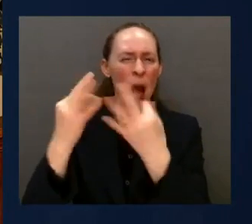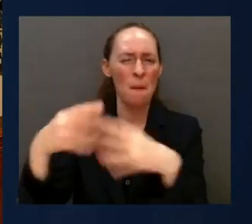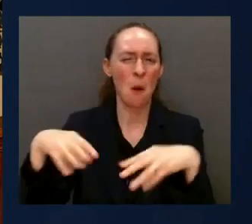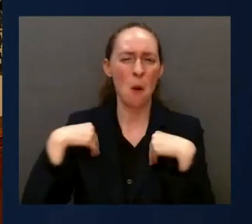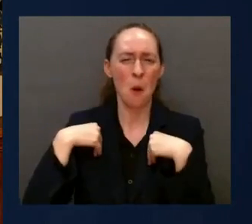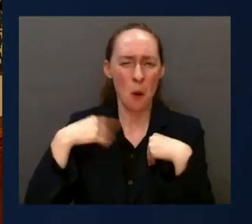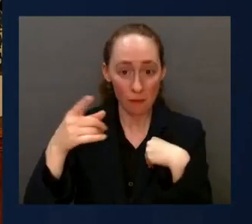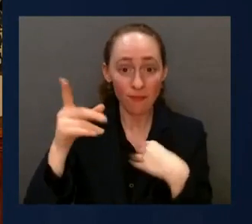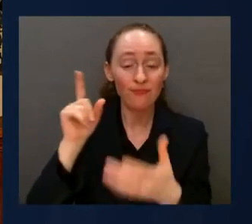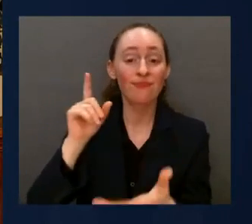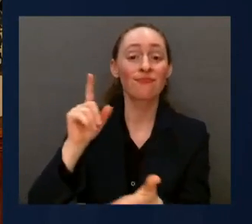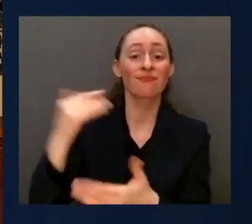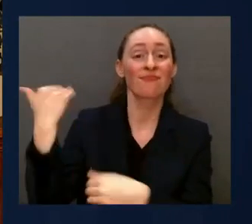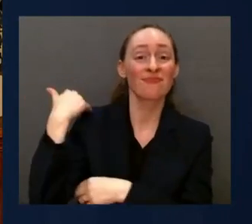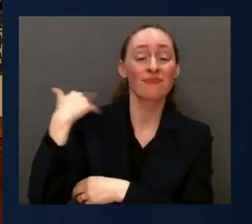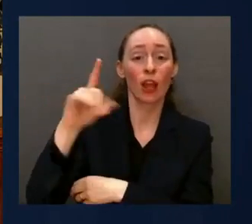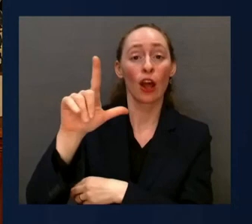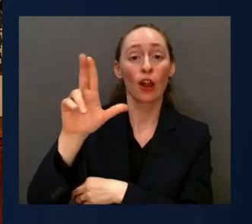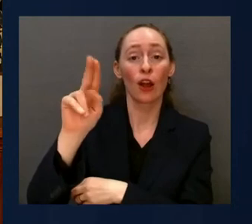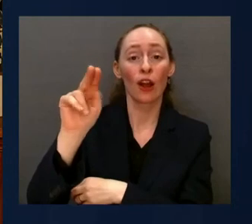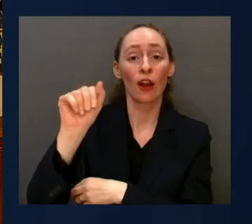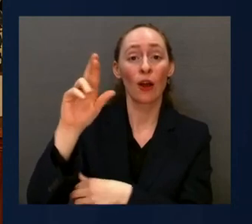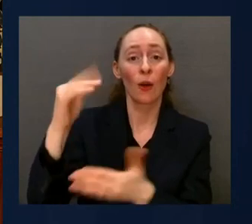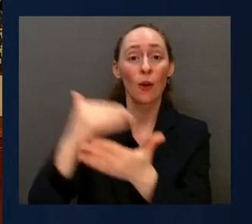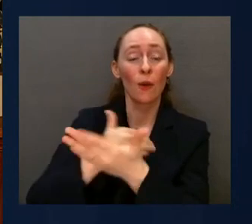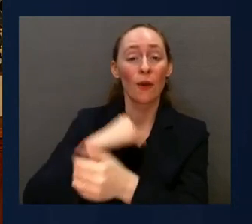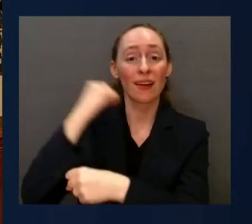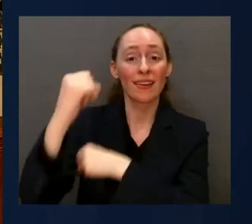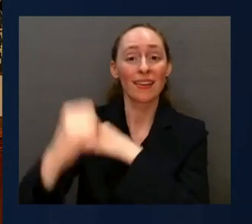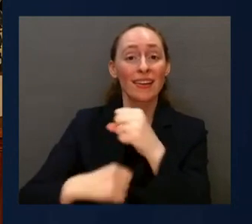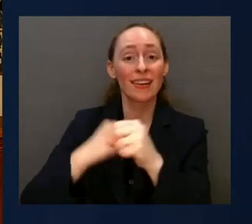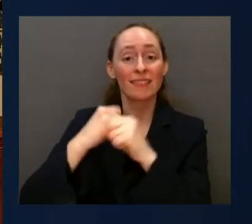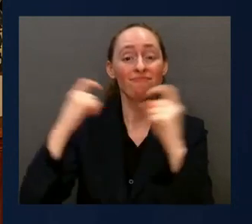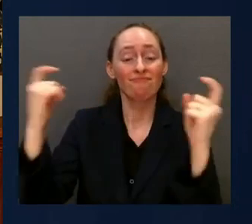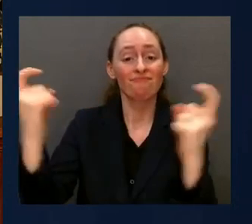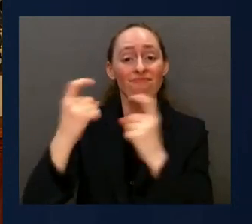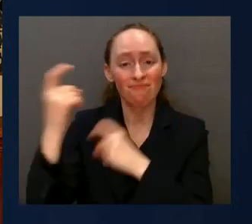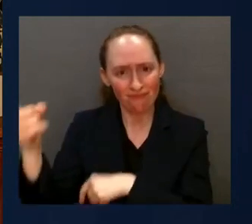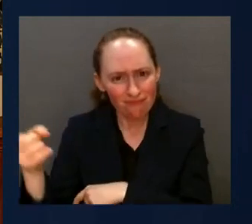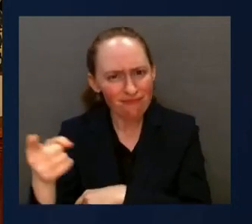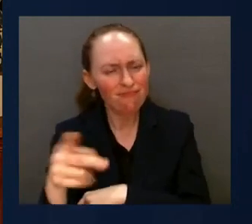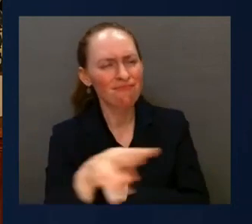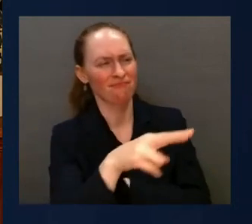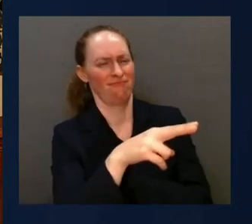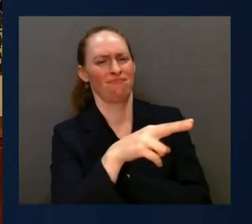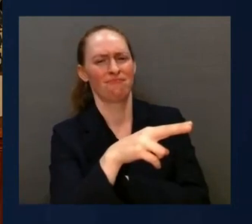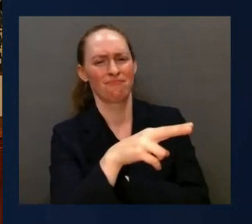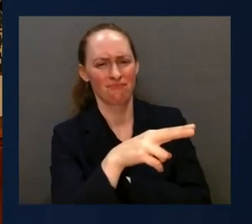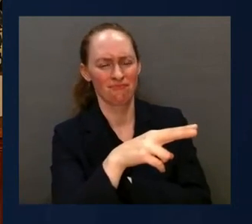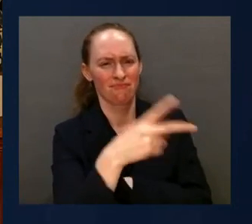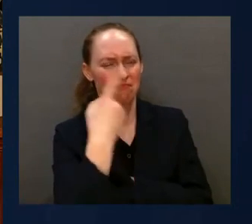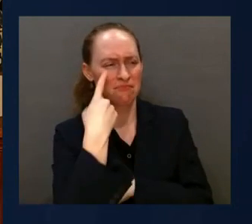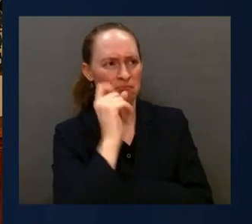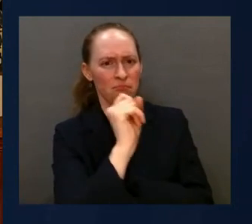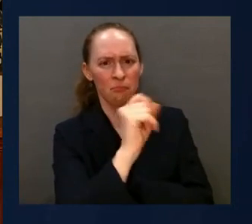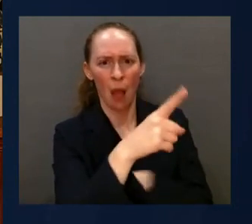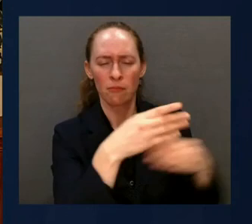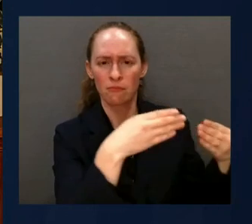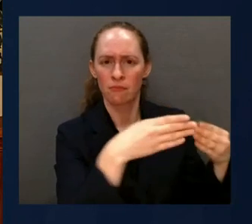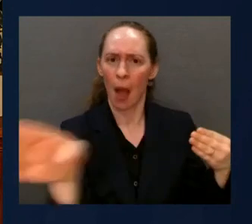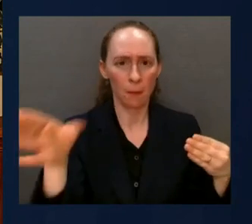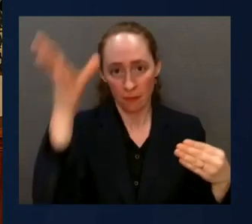celebrations, he heard the studio door close, and he saw a man standing there pointing a semi-automatic pistol at